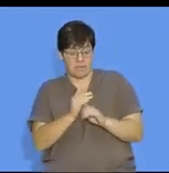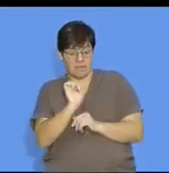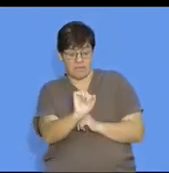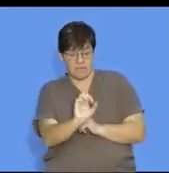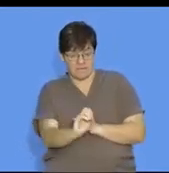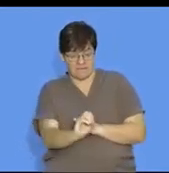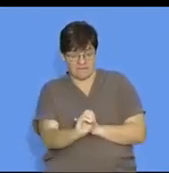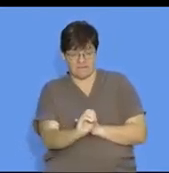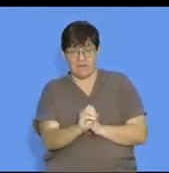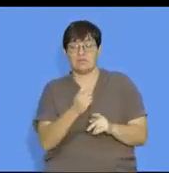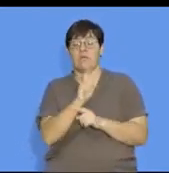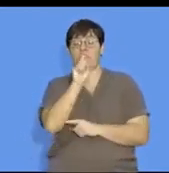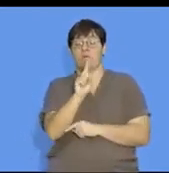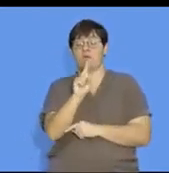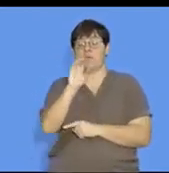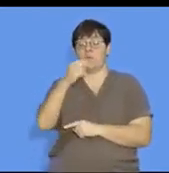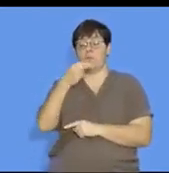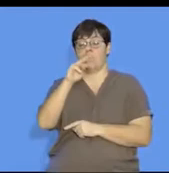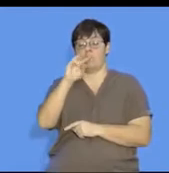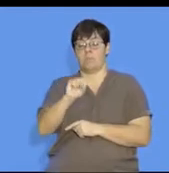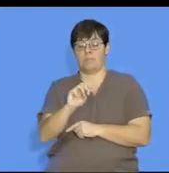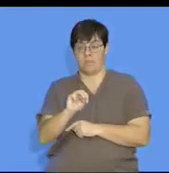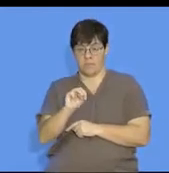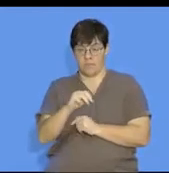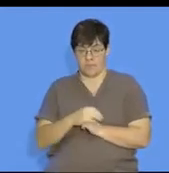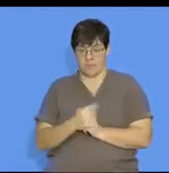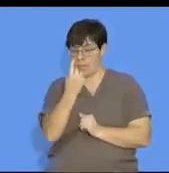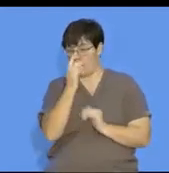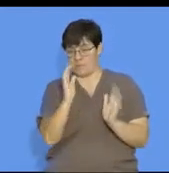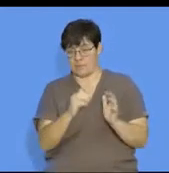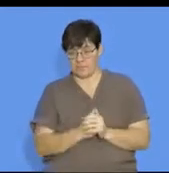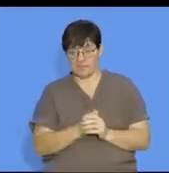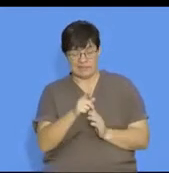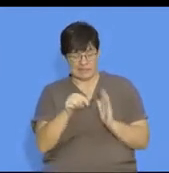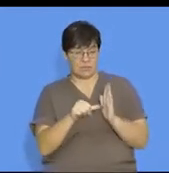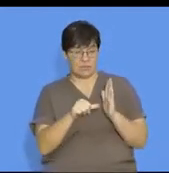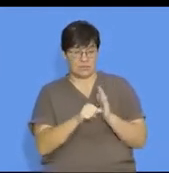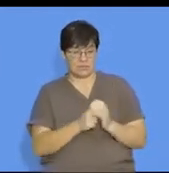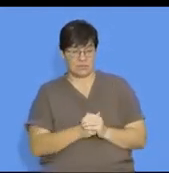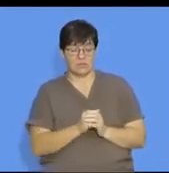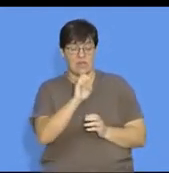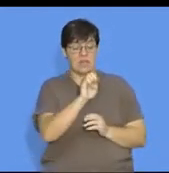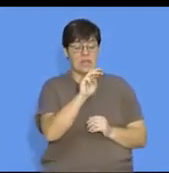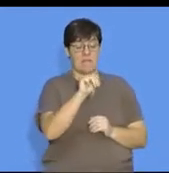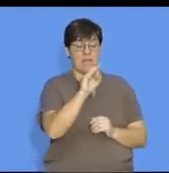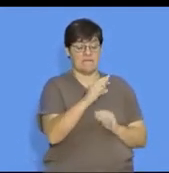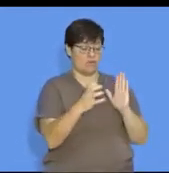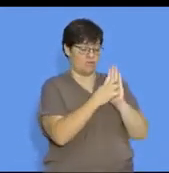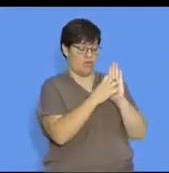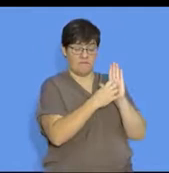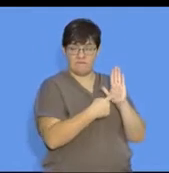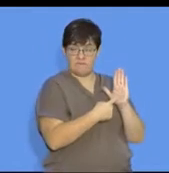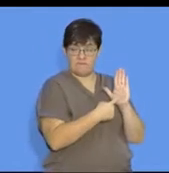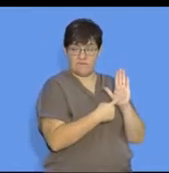of this battery is actually equals to 1 ohm, right? So that's the very important part, okay? So